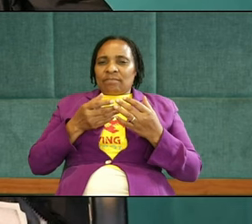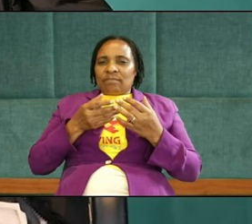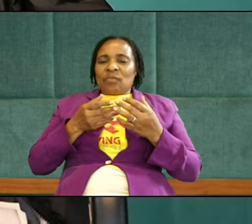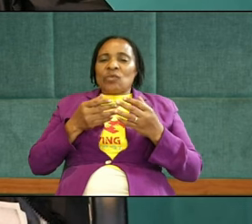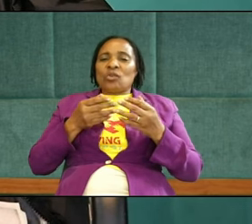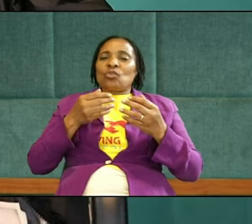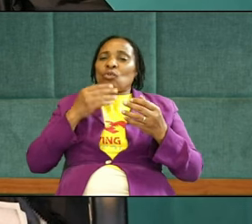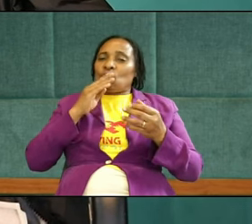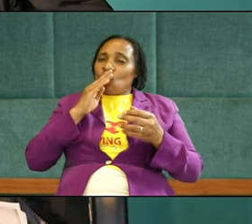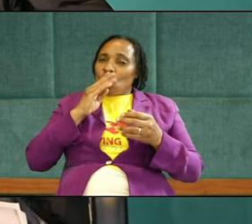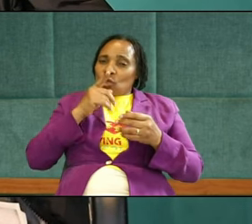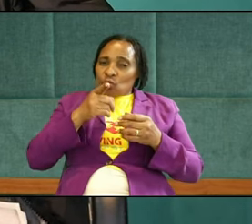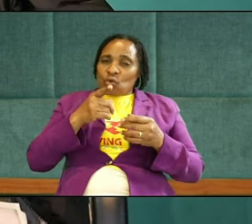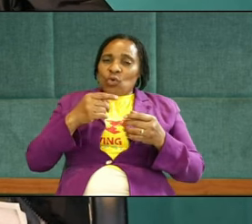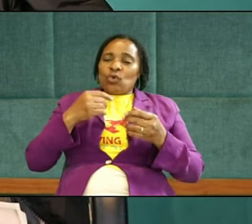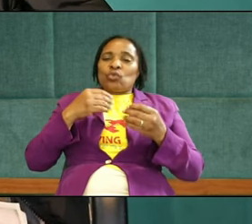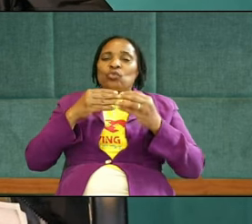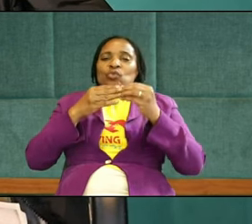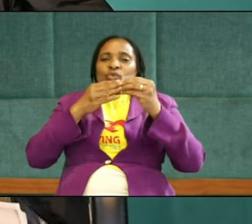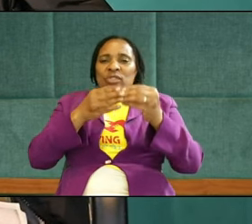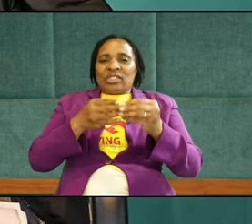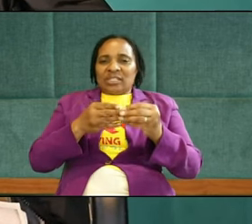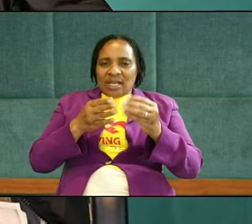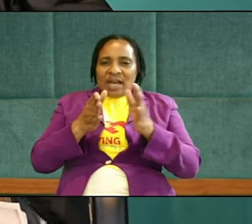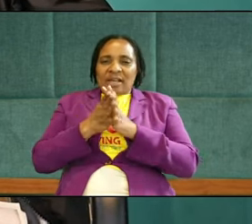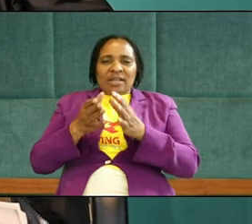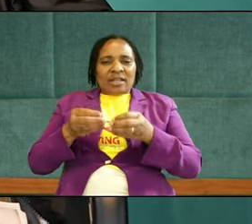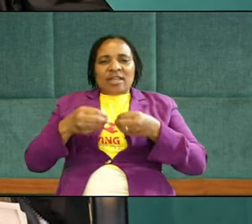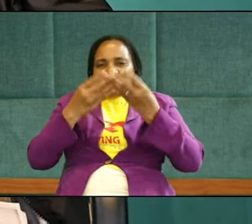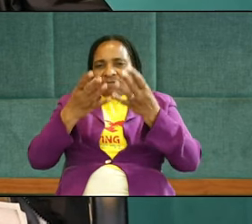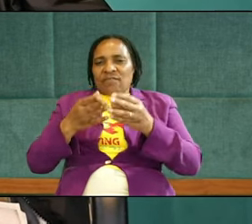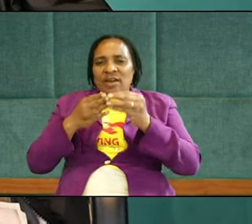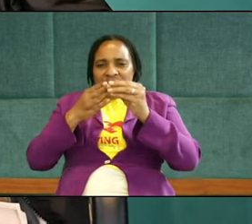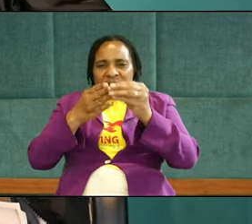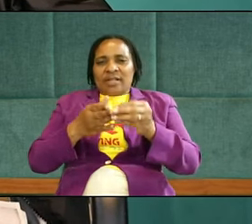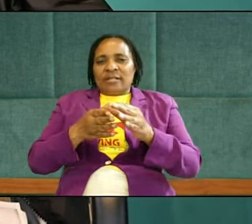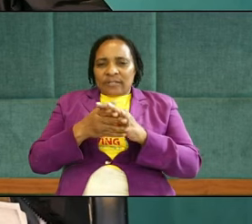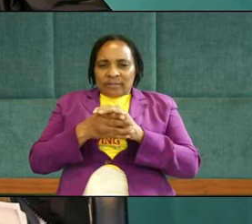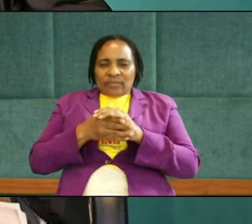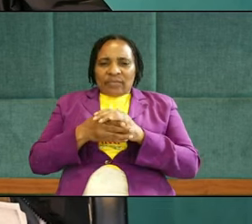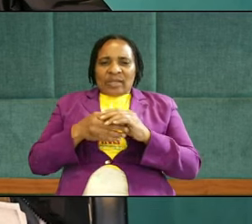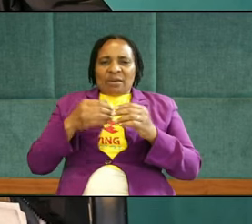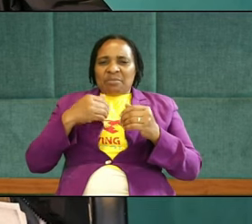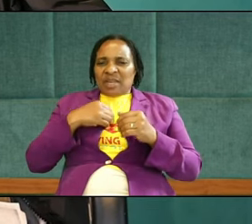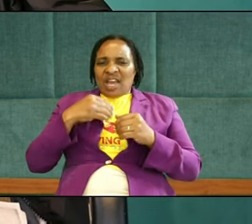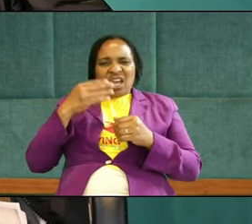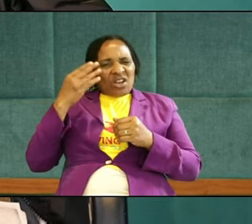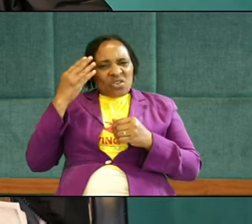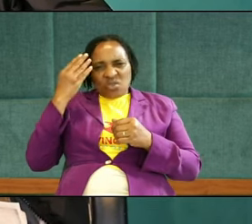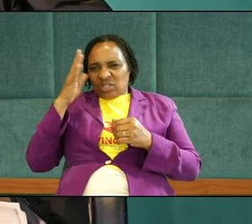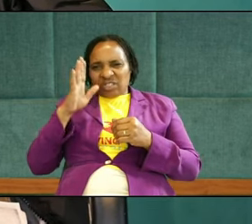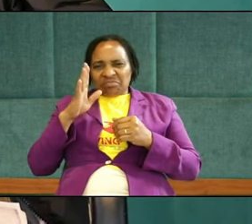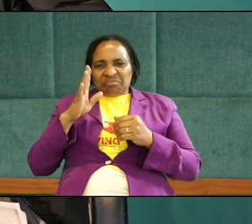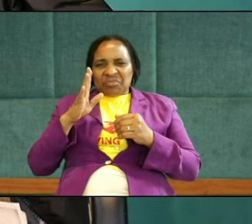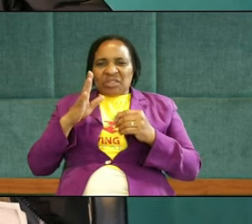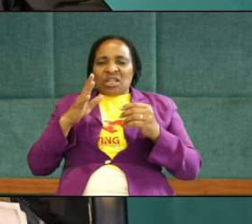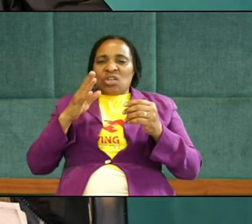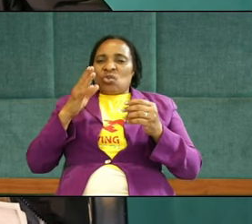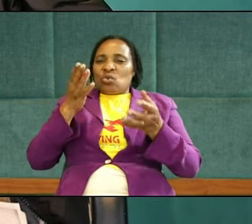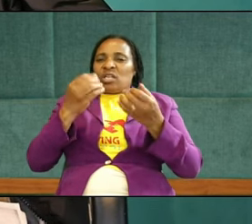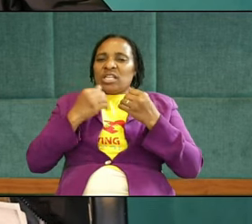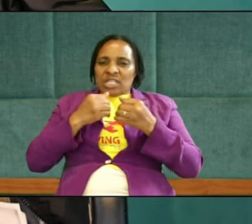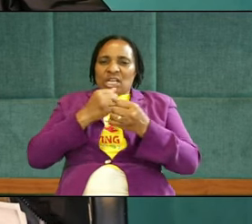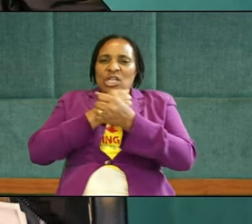want you to lead and guide. Lead, yes. Mm-hmm. All right. And I don't think we quite need compassion to do